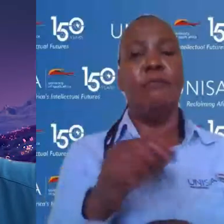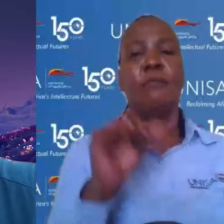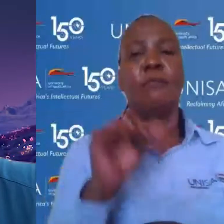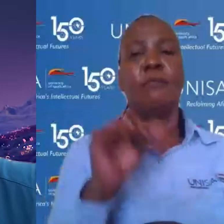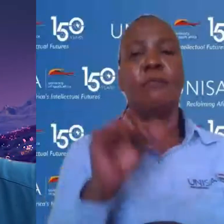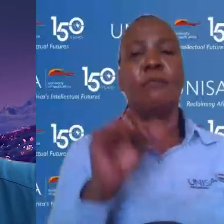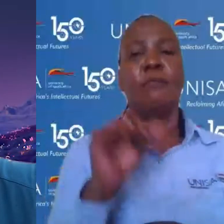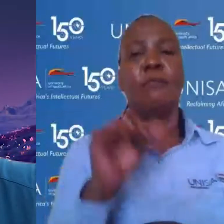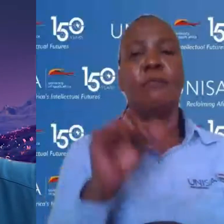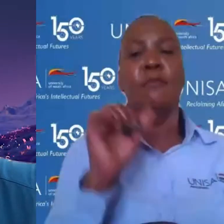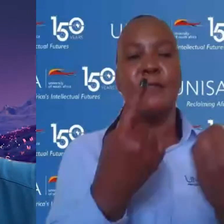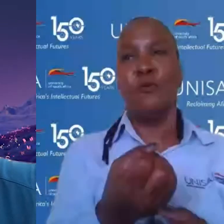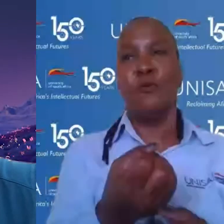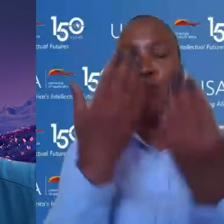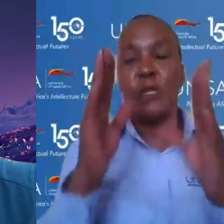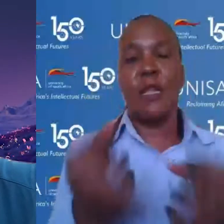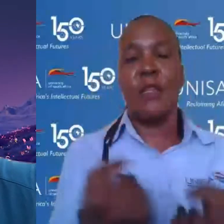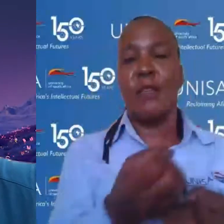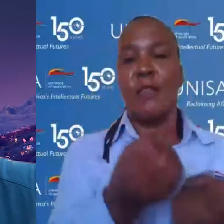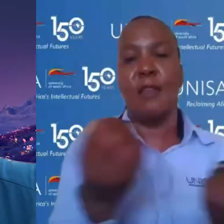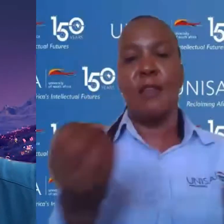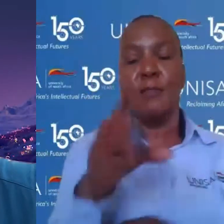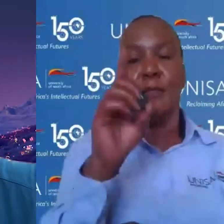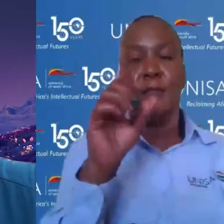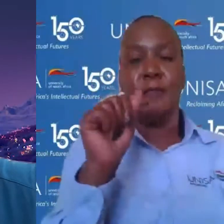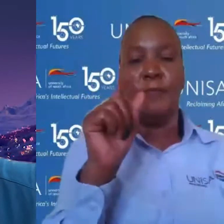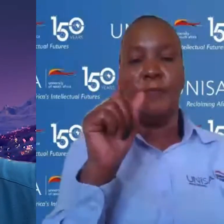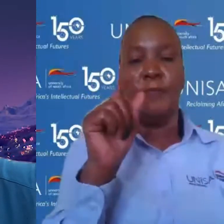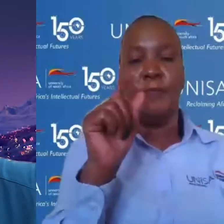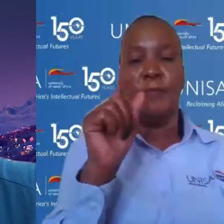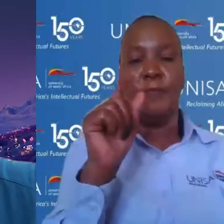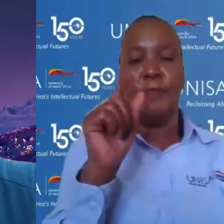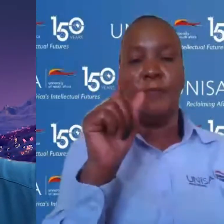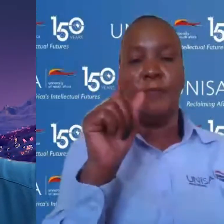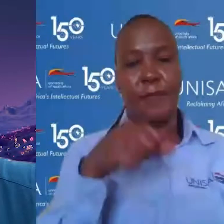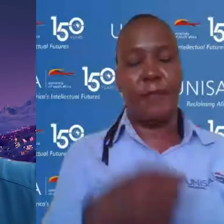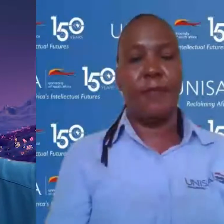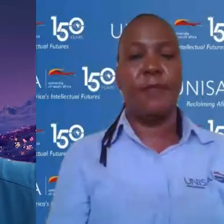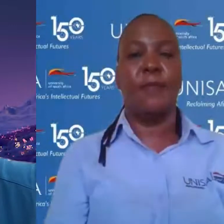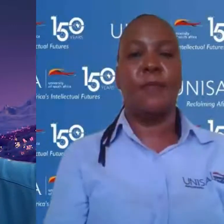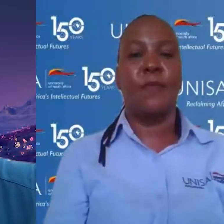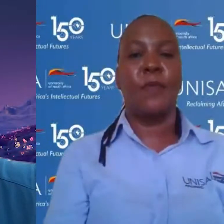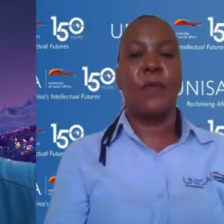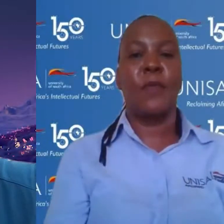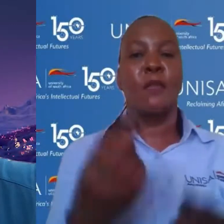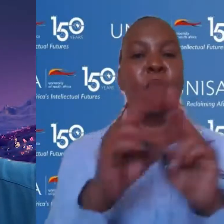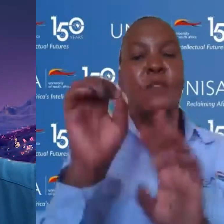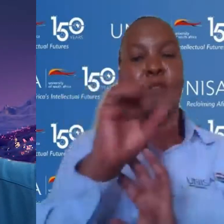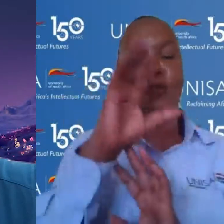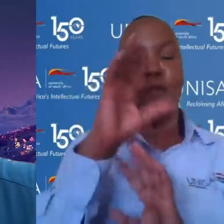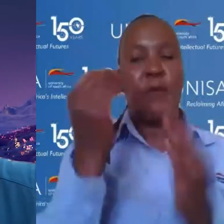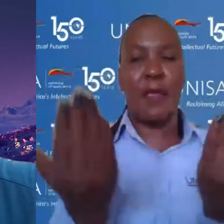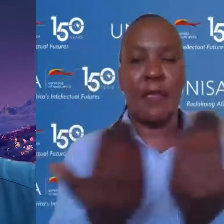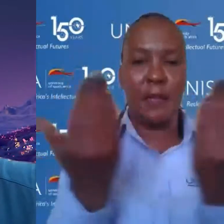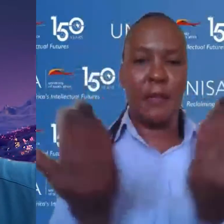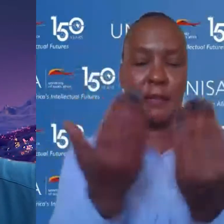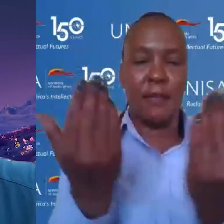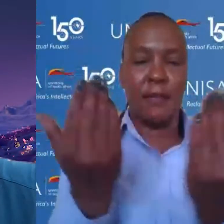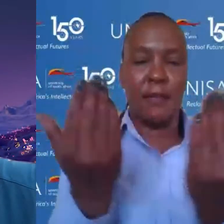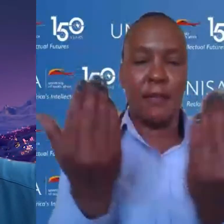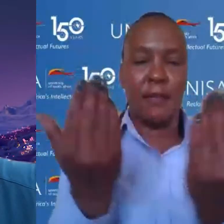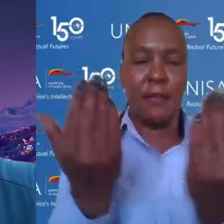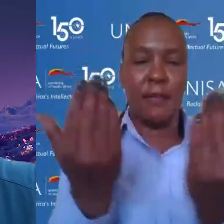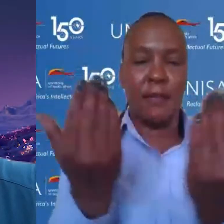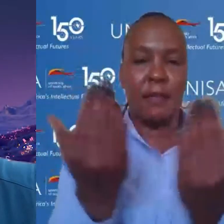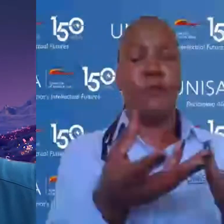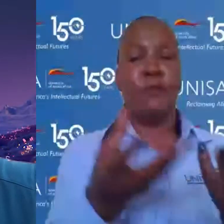from UNISA? You bet it is from UNISA. UNISA cares, and you will be getting that